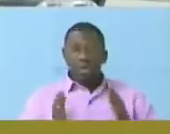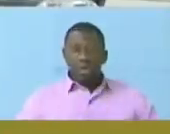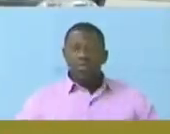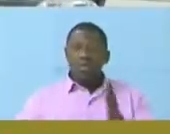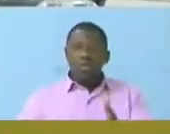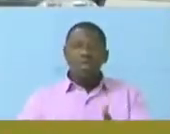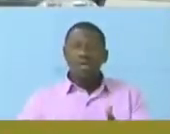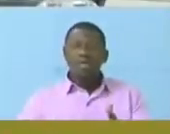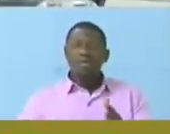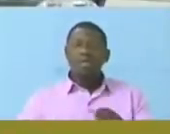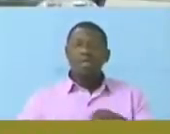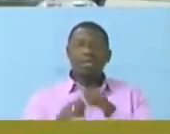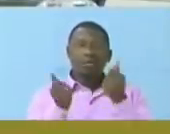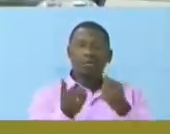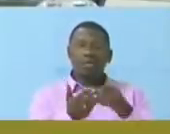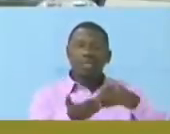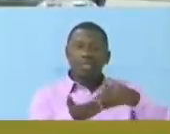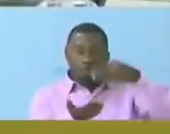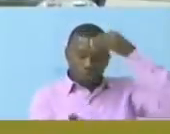in the curriculum.